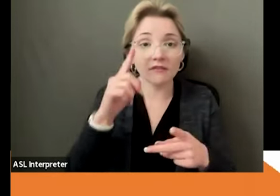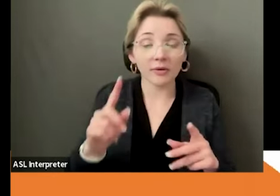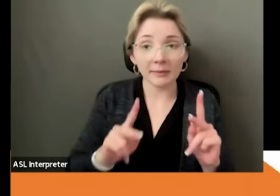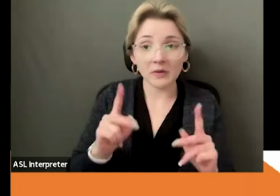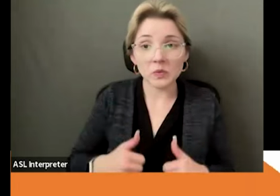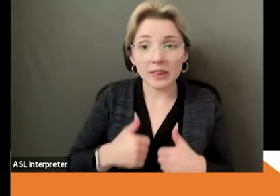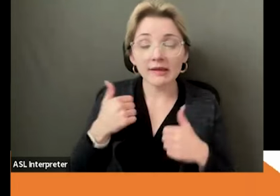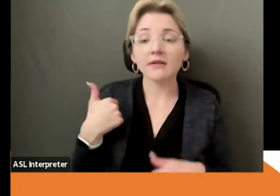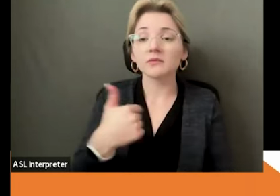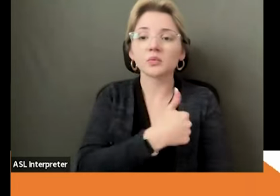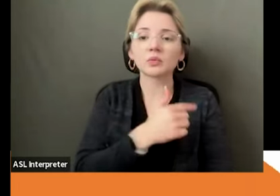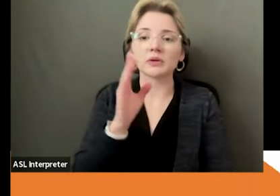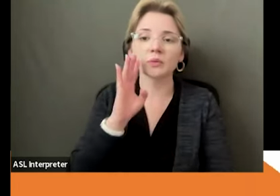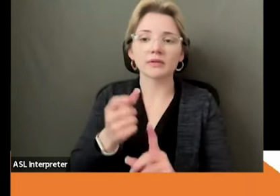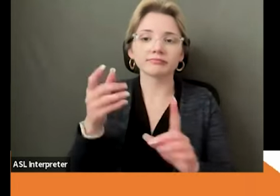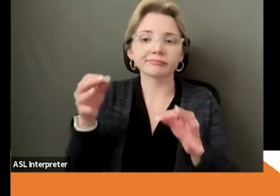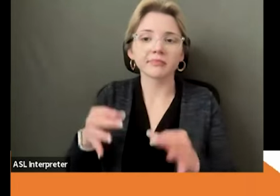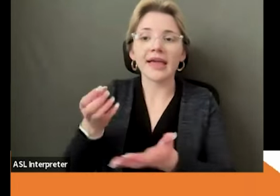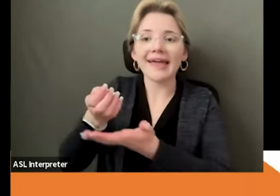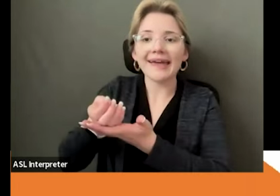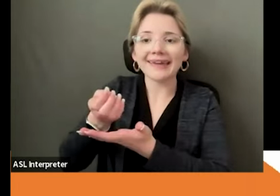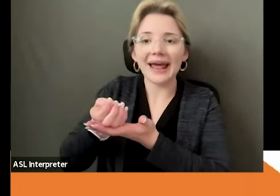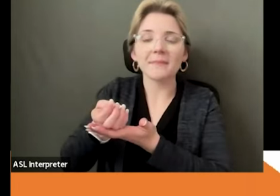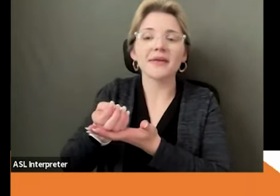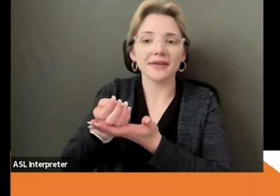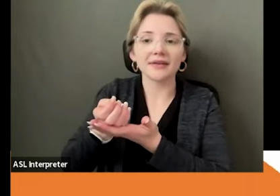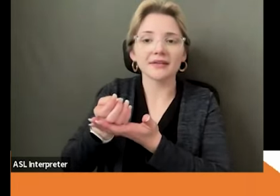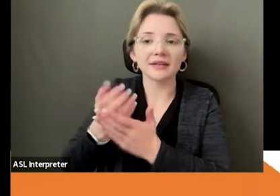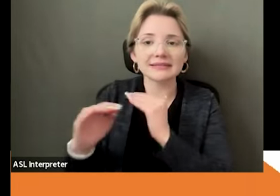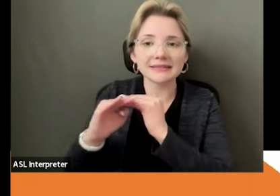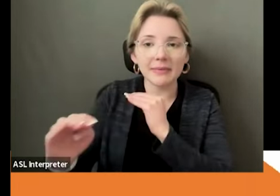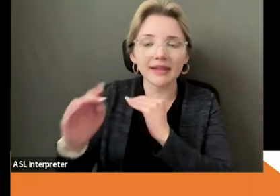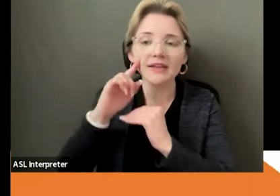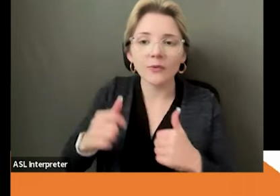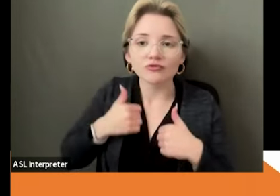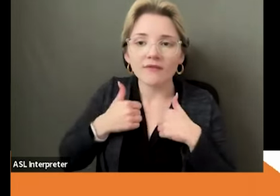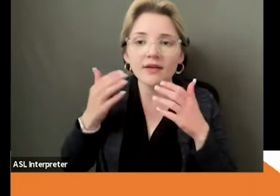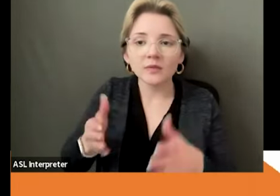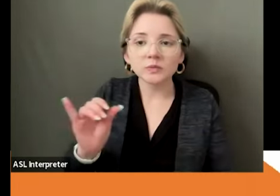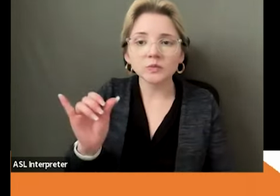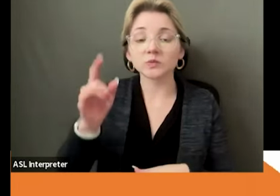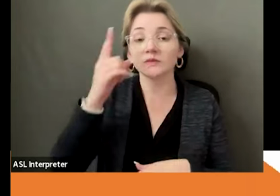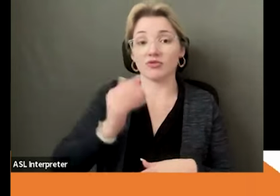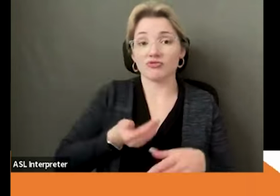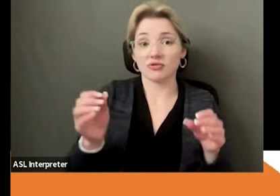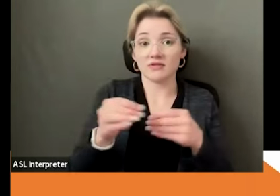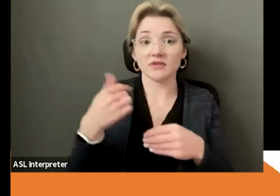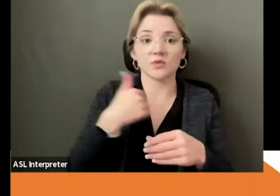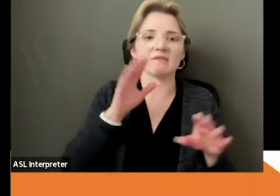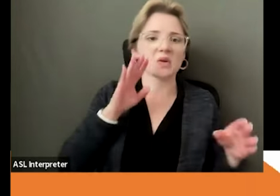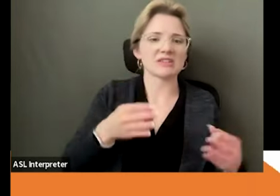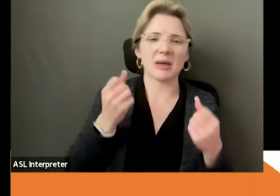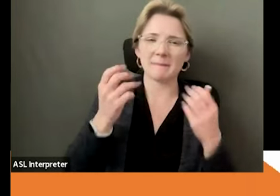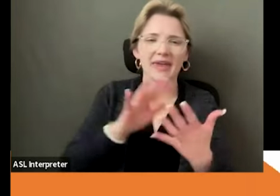about economic stability for survivors kind of across the board. And so what that means for our office is we do many things. We do